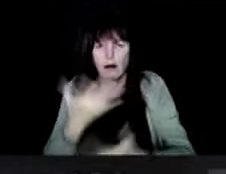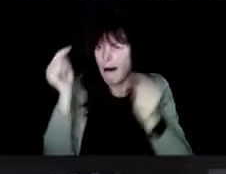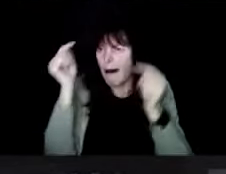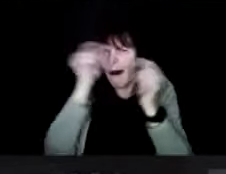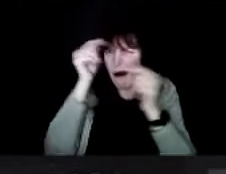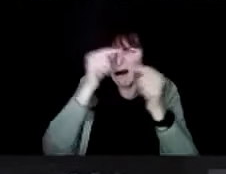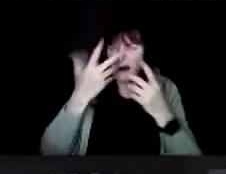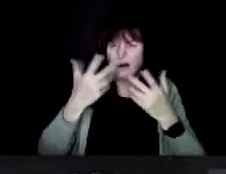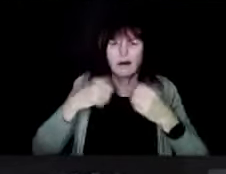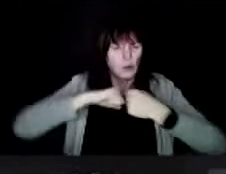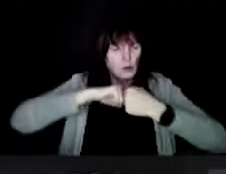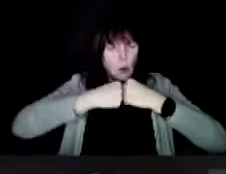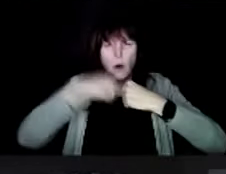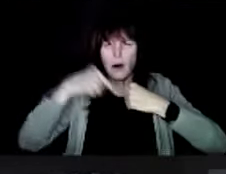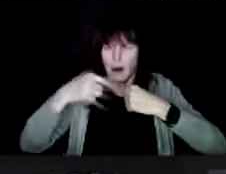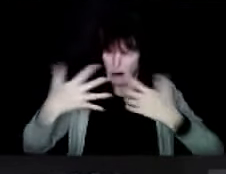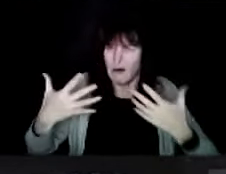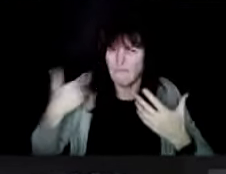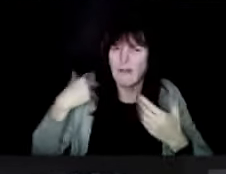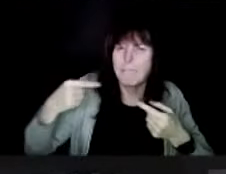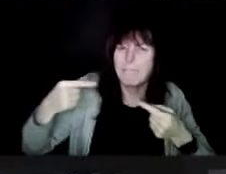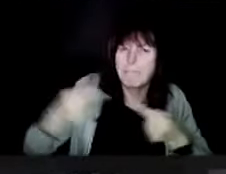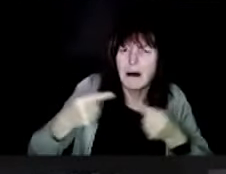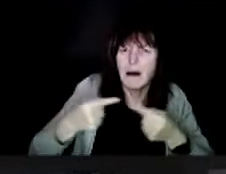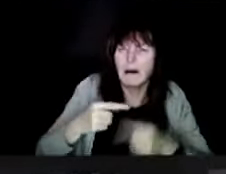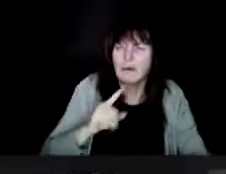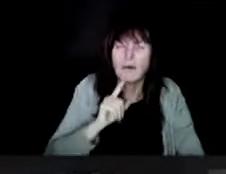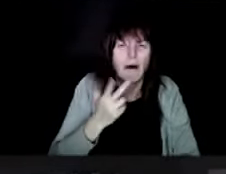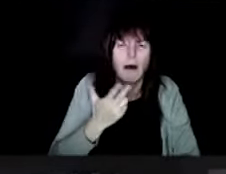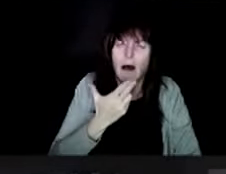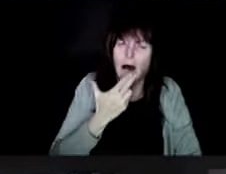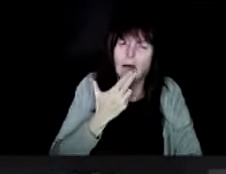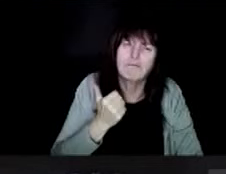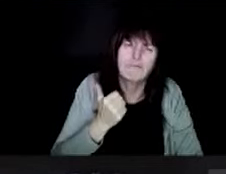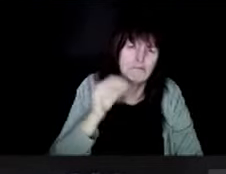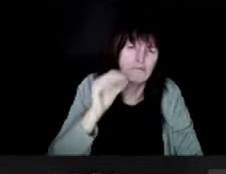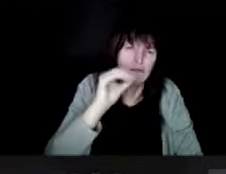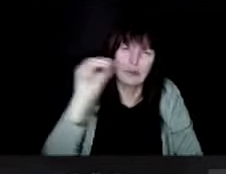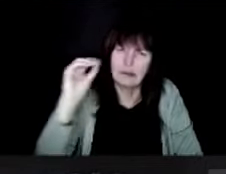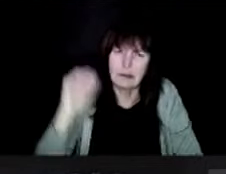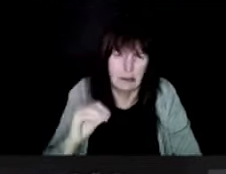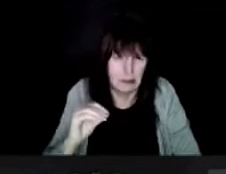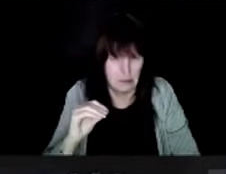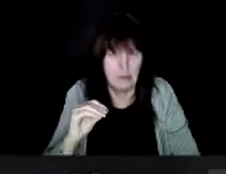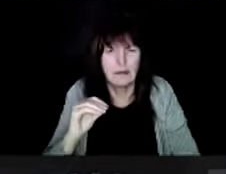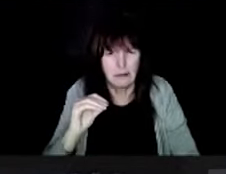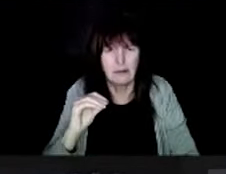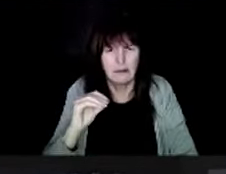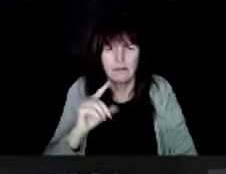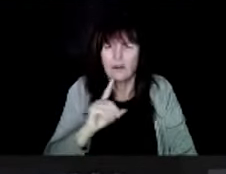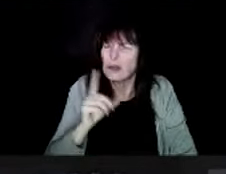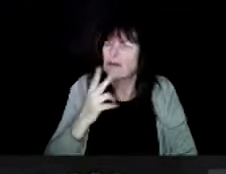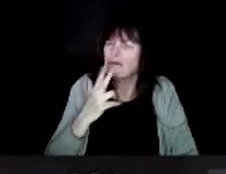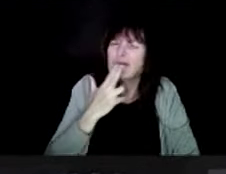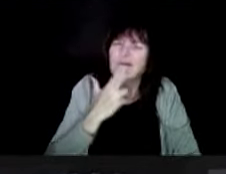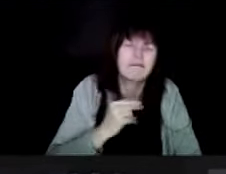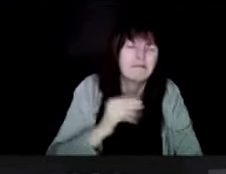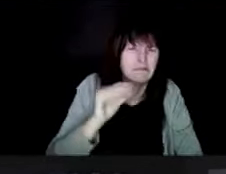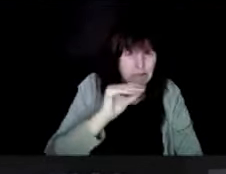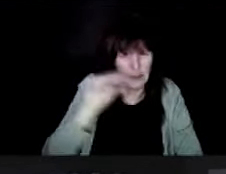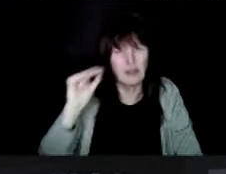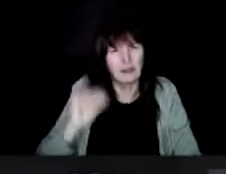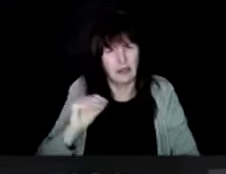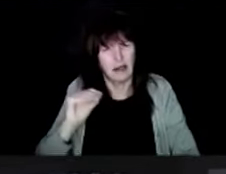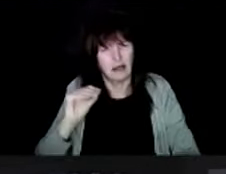individuals, which is very common in all vaccines administered for children. Typically, these side effects will go away after a